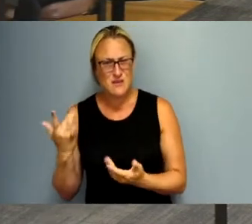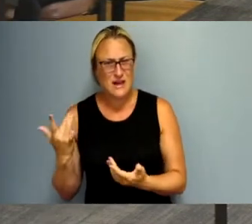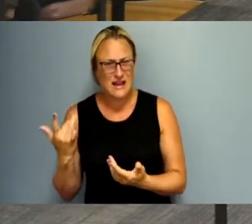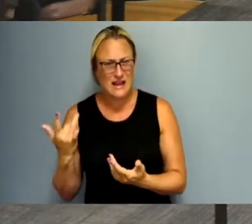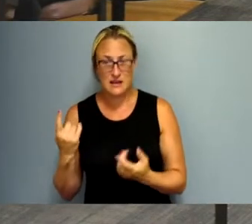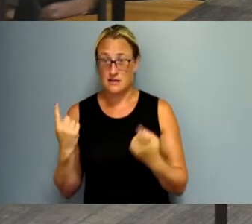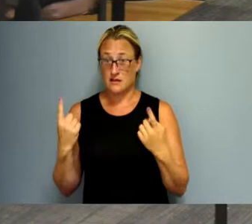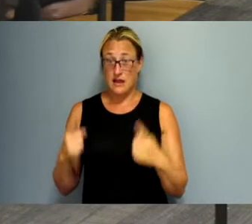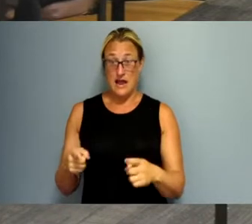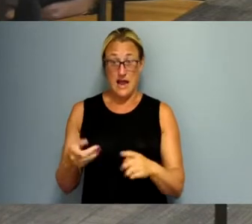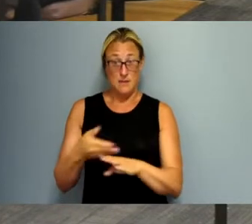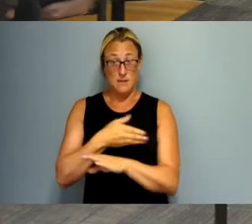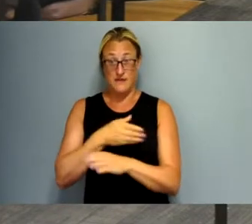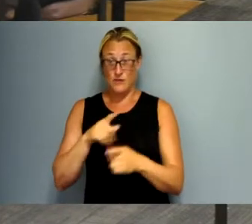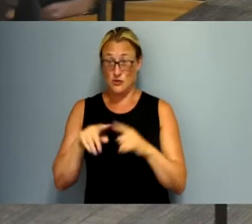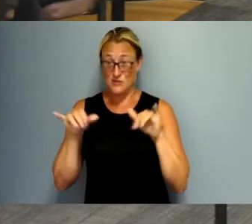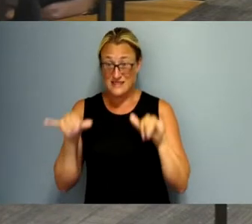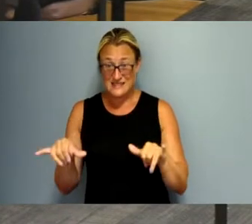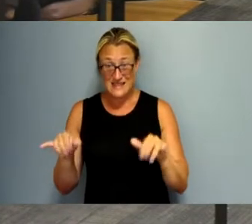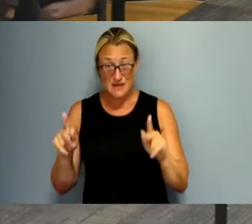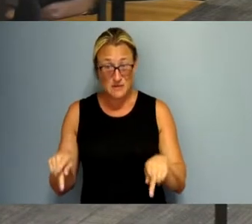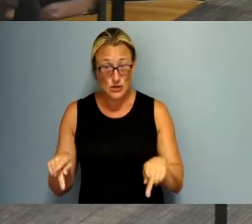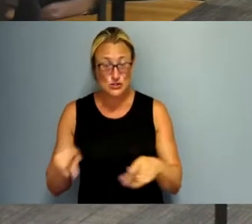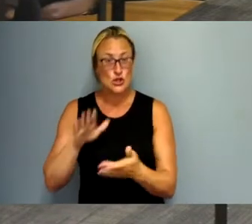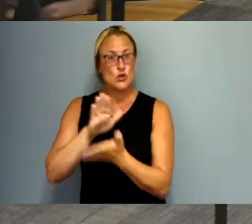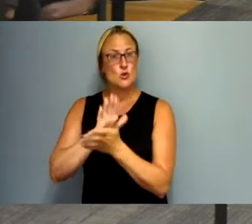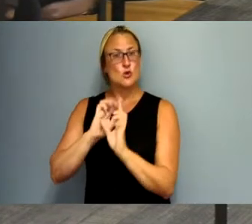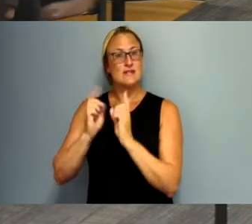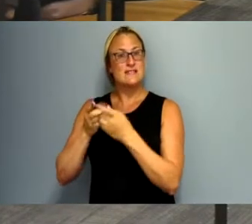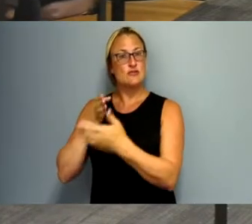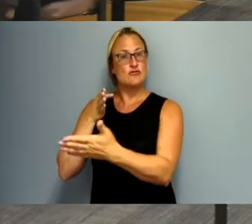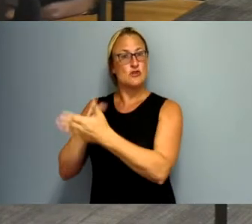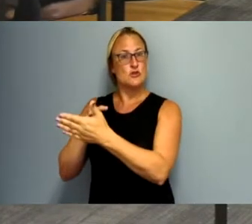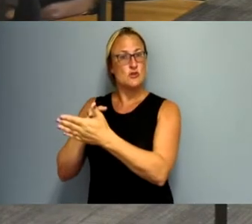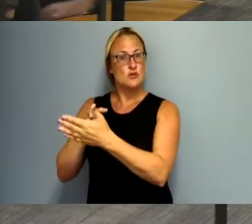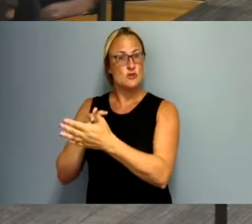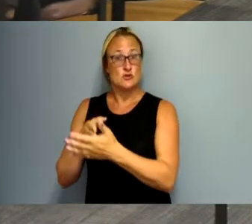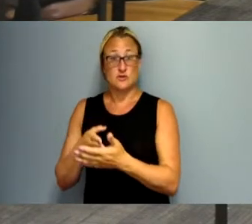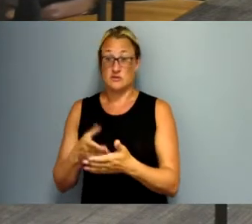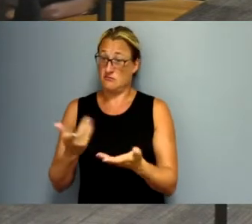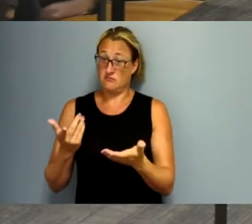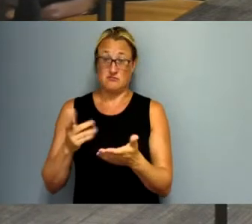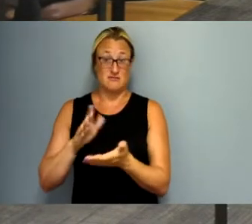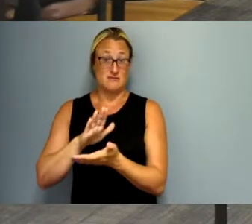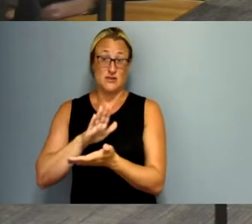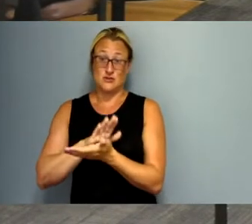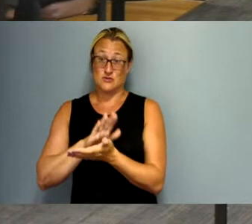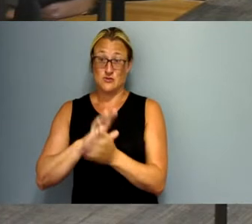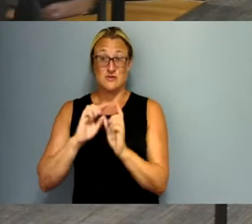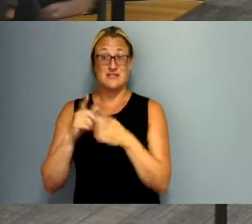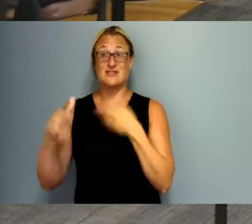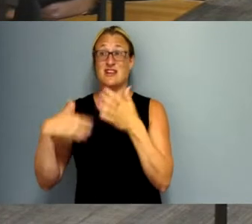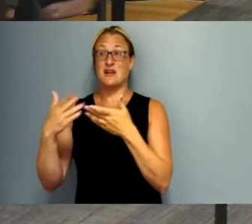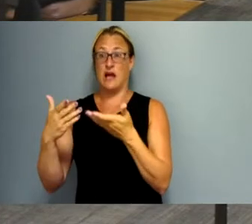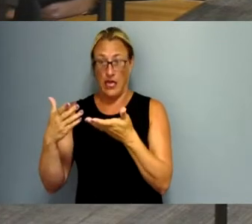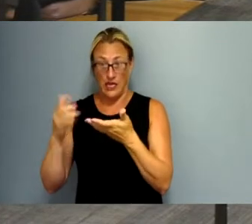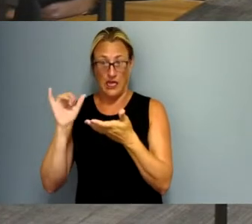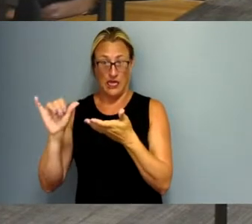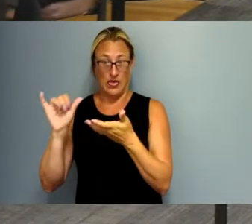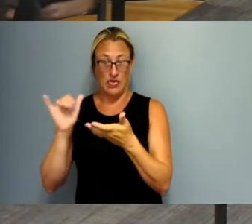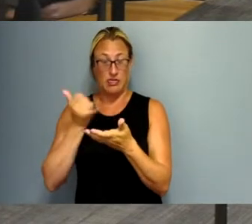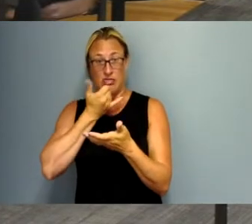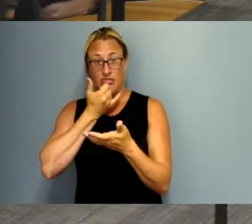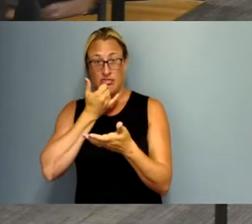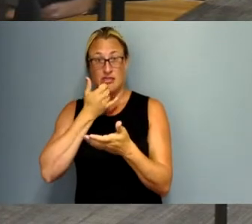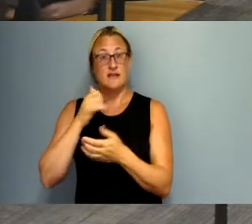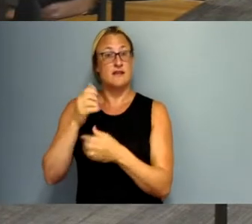same person. She got sued by the school district. It didn't end well for the school district. The superintendent resigned and the board president